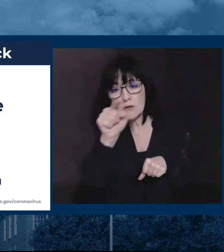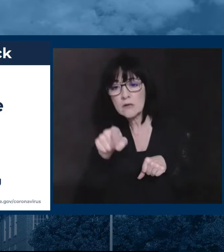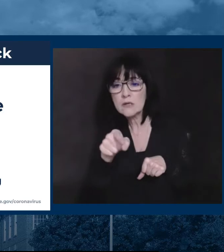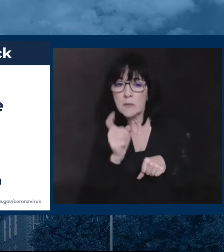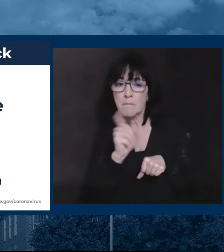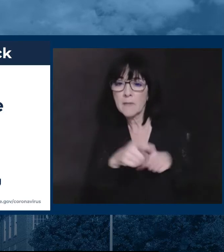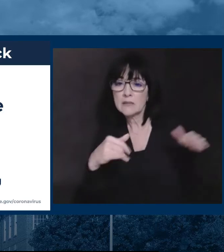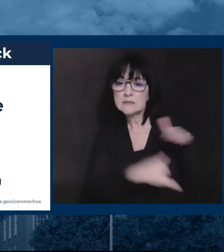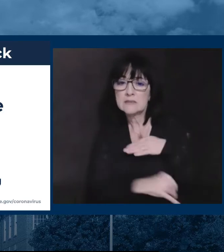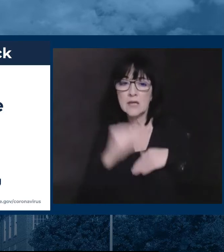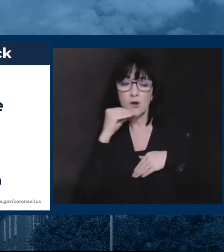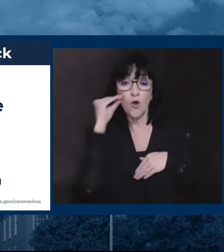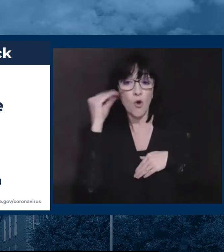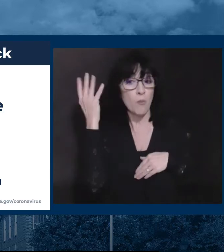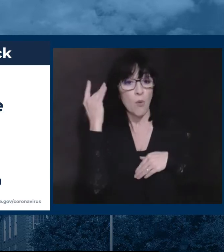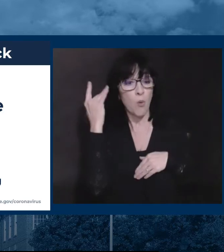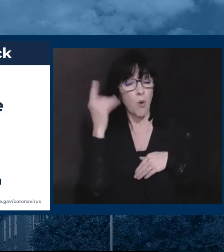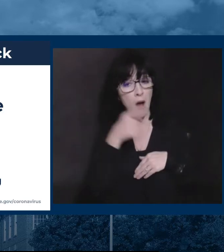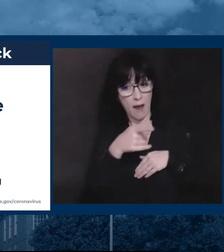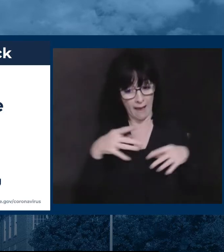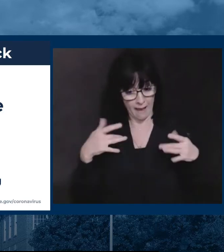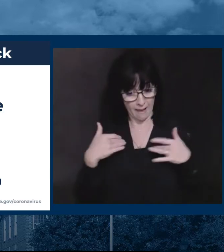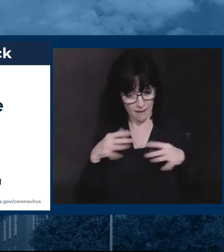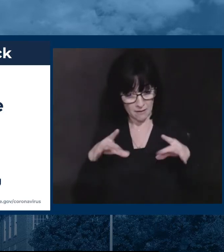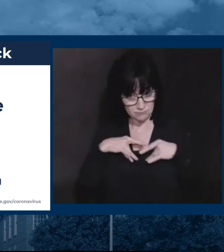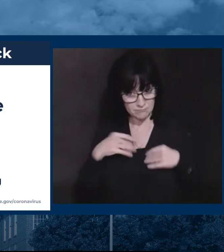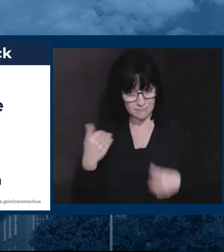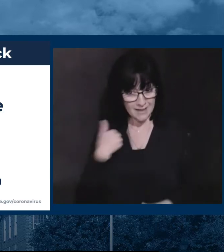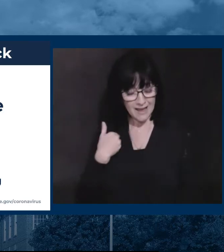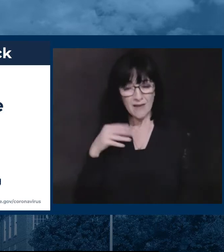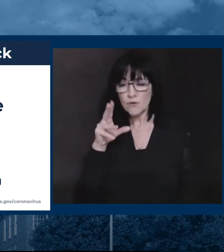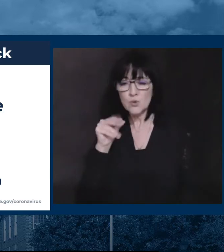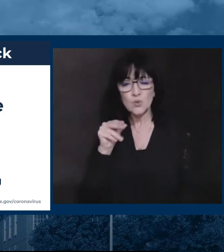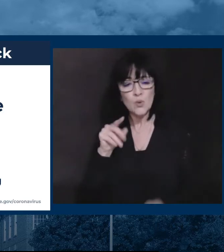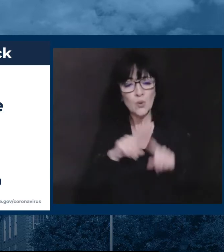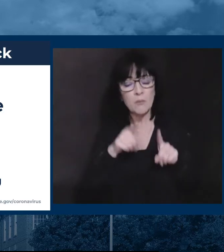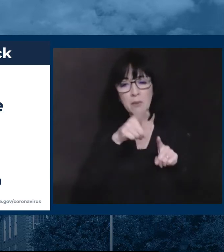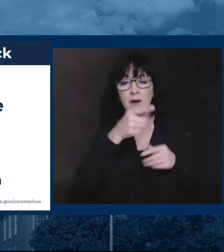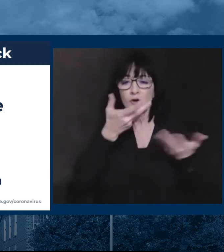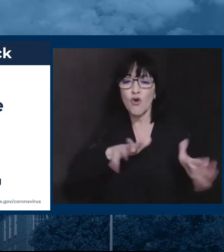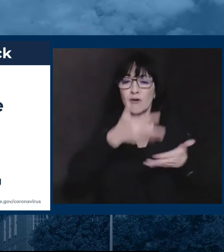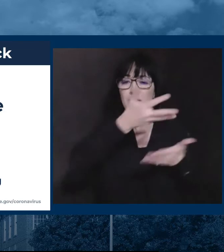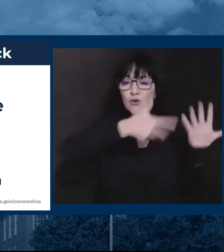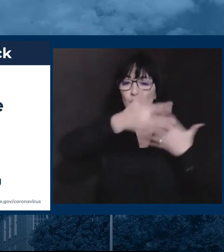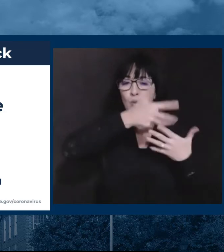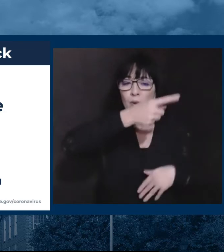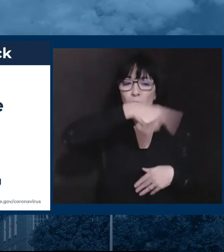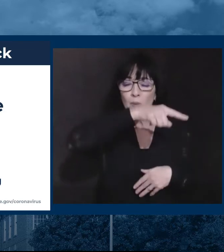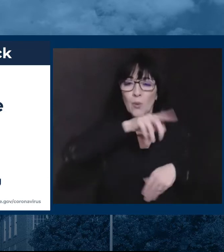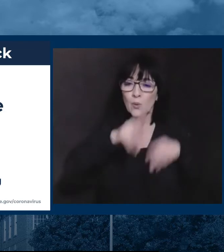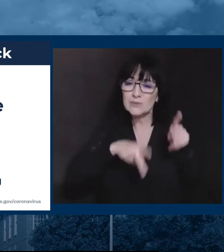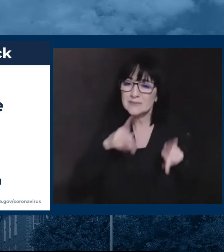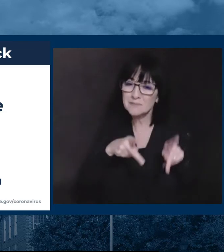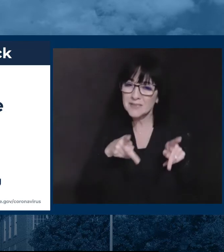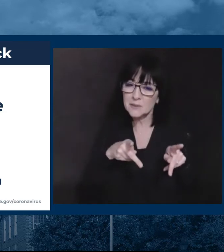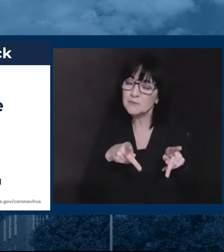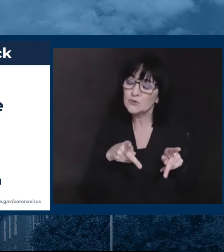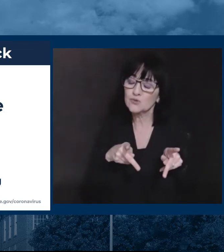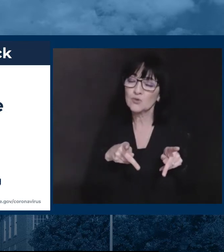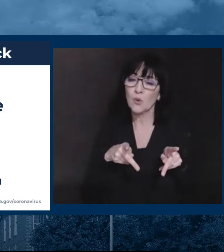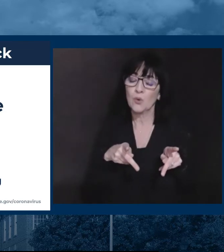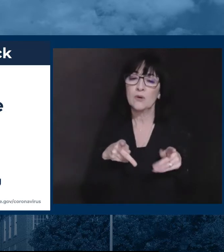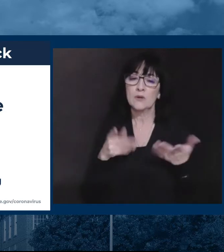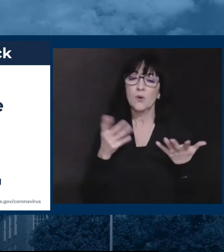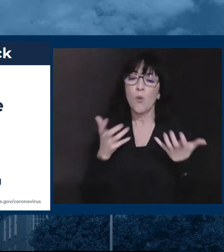more of our people who in the past have substituted but are a little hesitant this year will feel more confident in coming back and helping